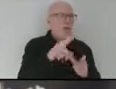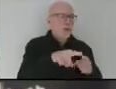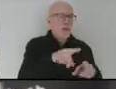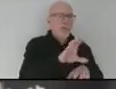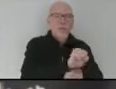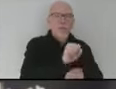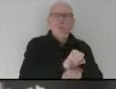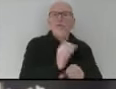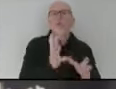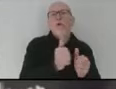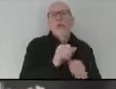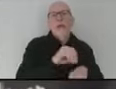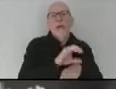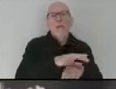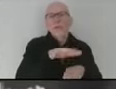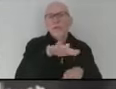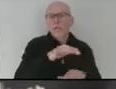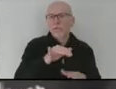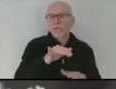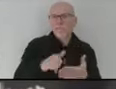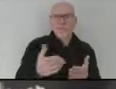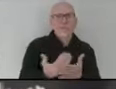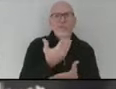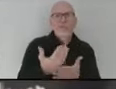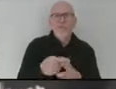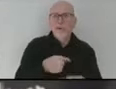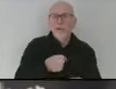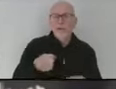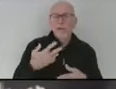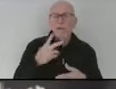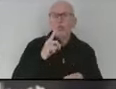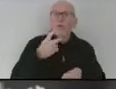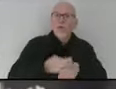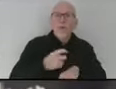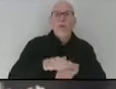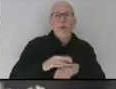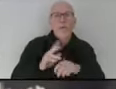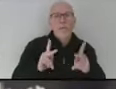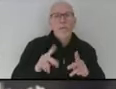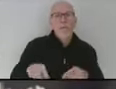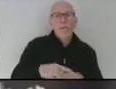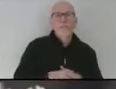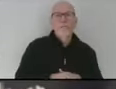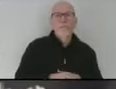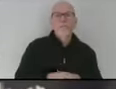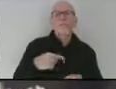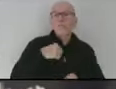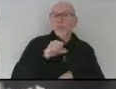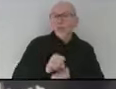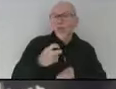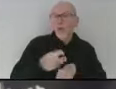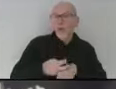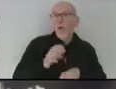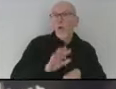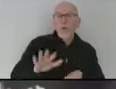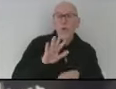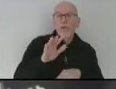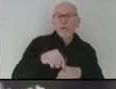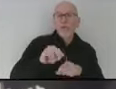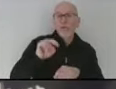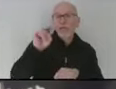work. And this is also not normal. This is very hard for people. We're working very hard across the counties here in